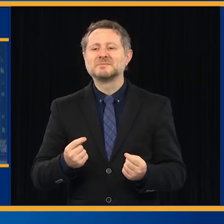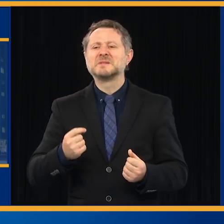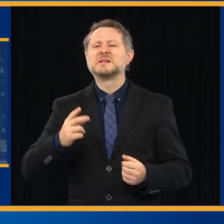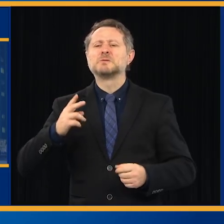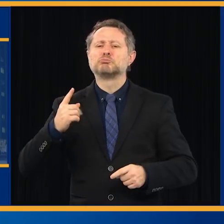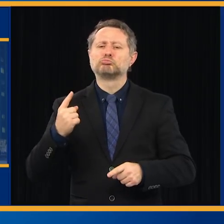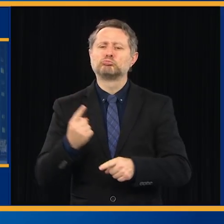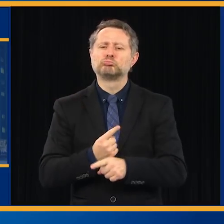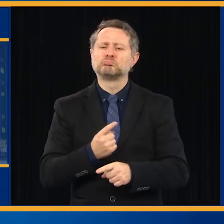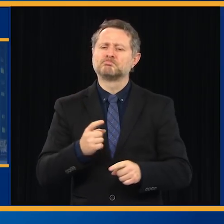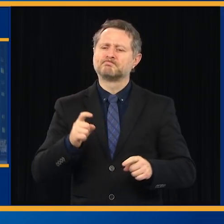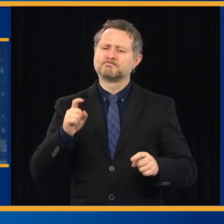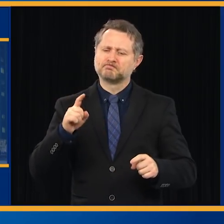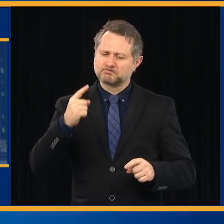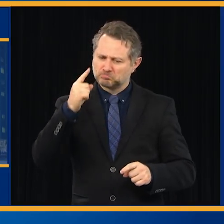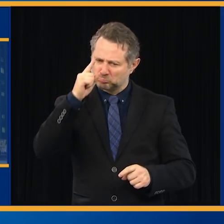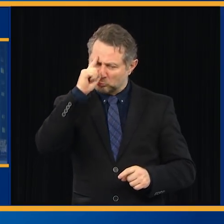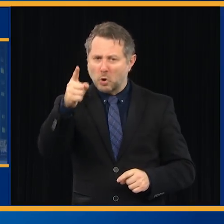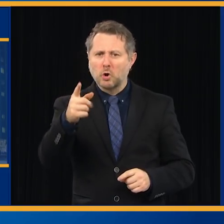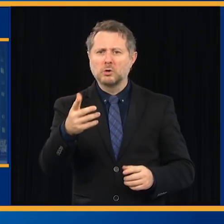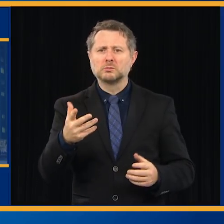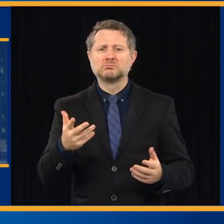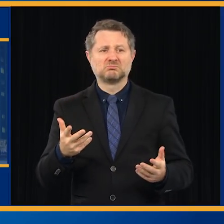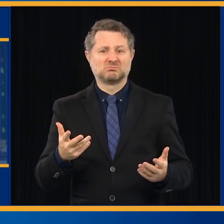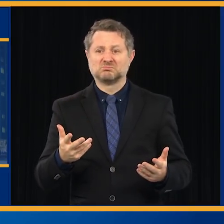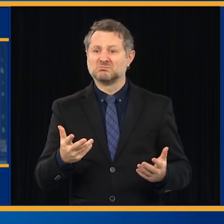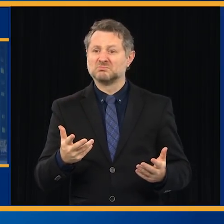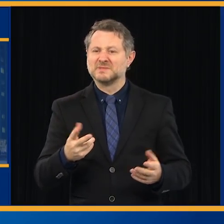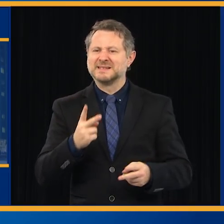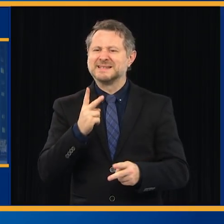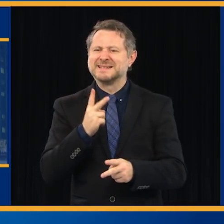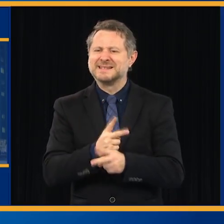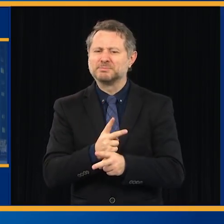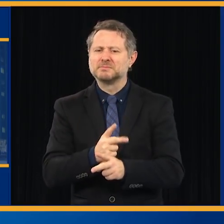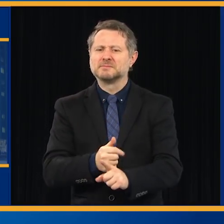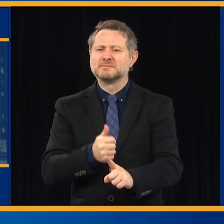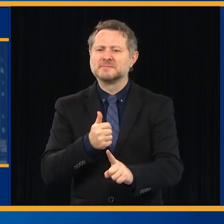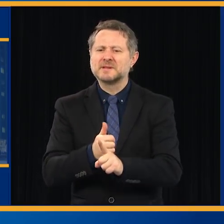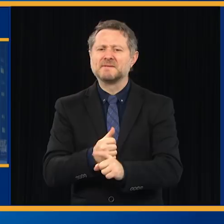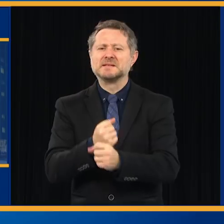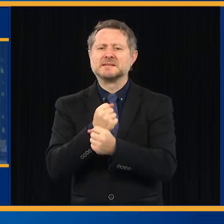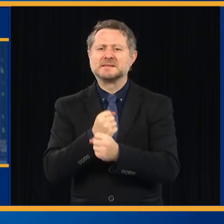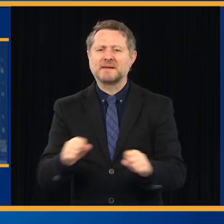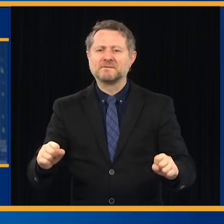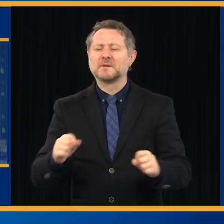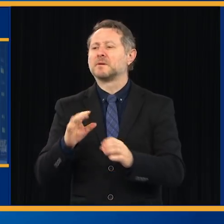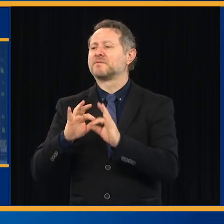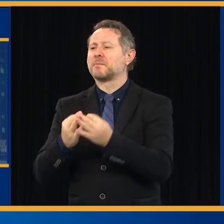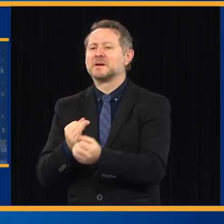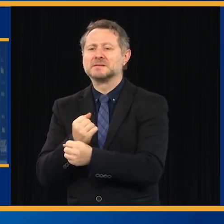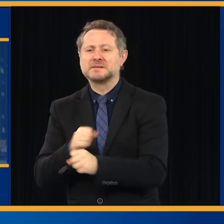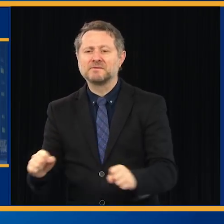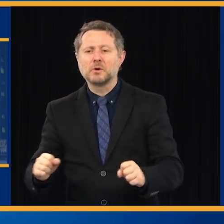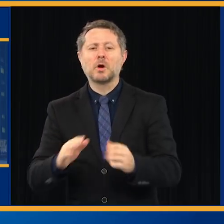responsibly and intelligently for yourself, for your family, and for your community.